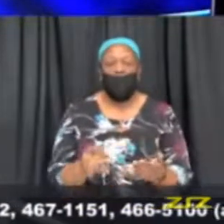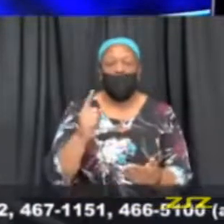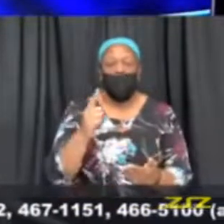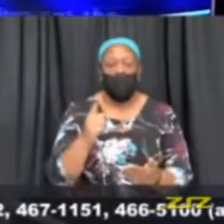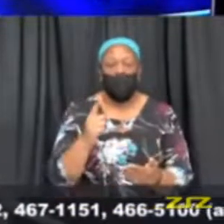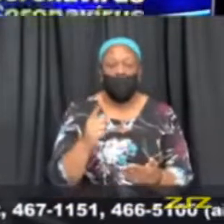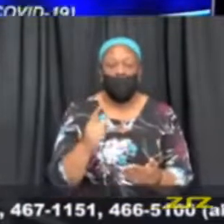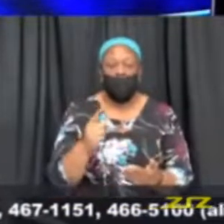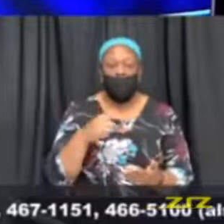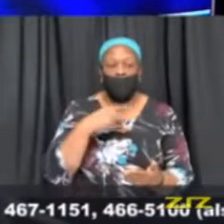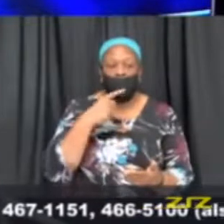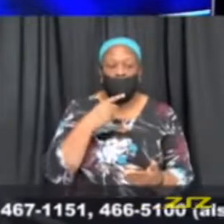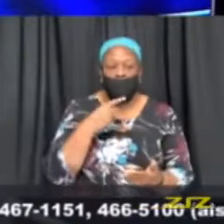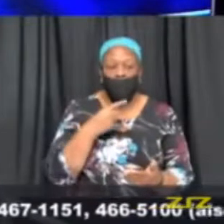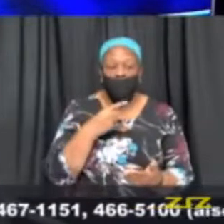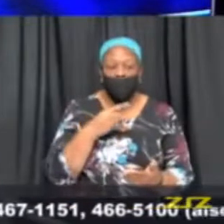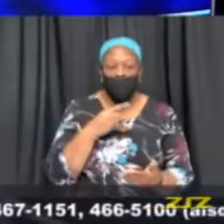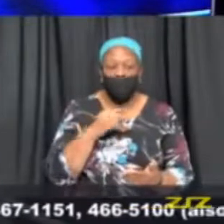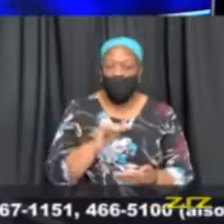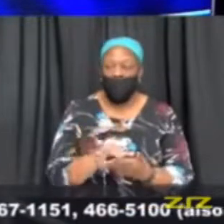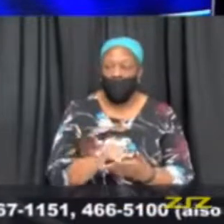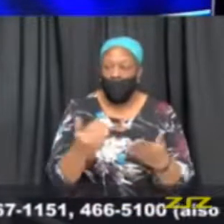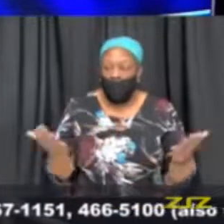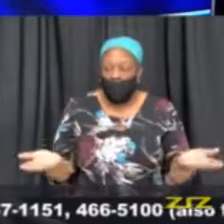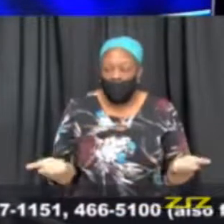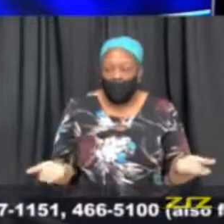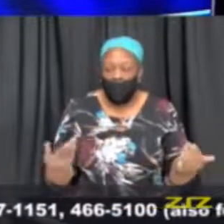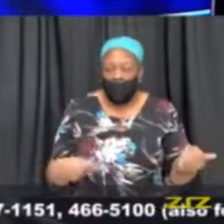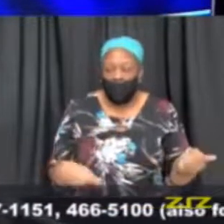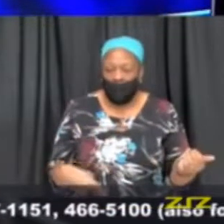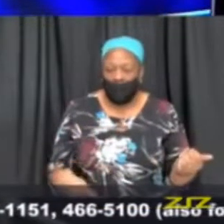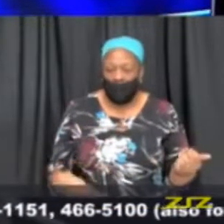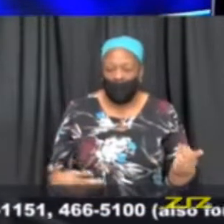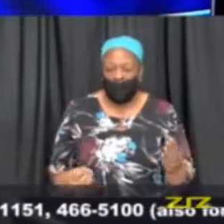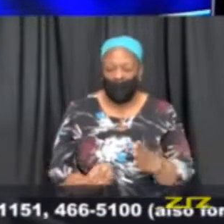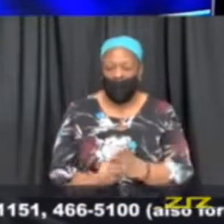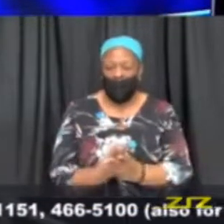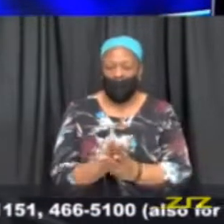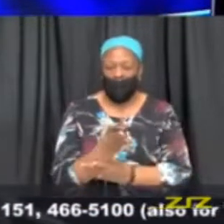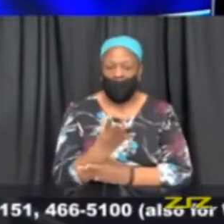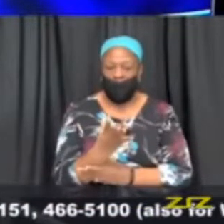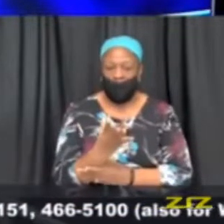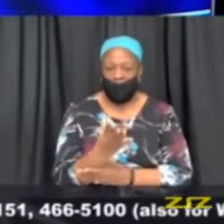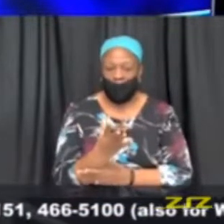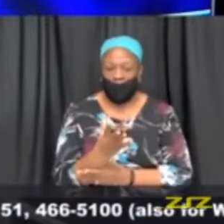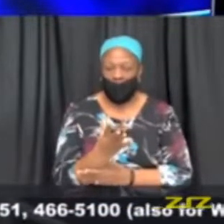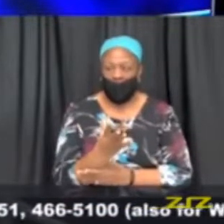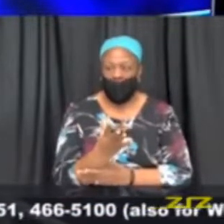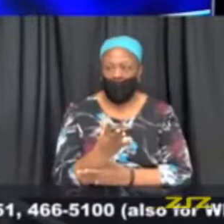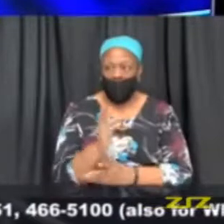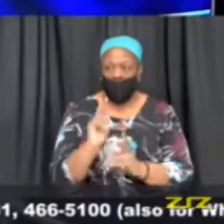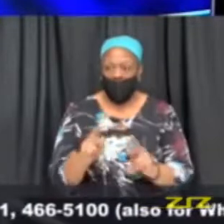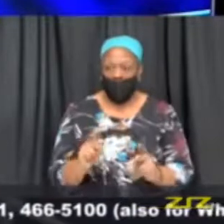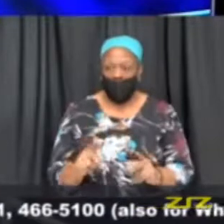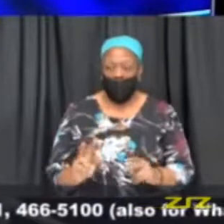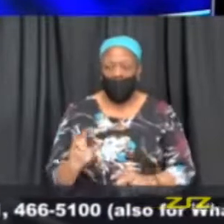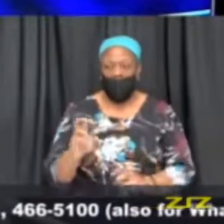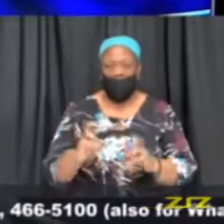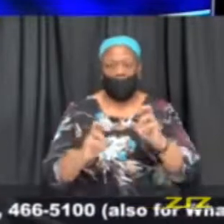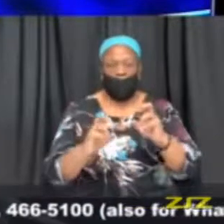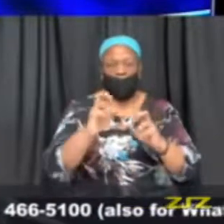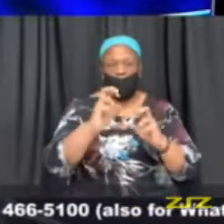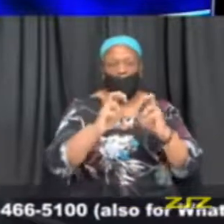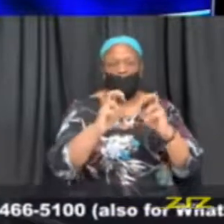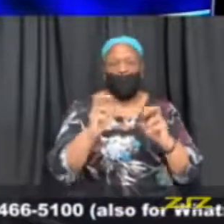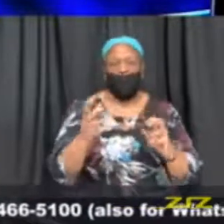Again, I want to reemphasize the St. Kitts and Nevis preparedness measures when it comes to any potential